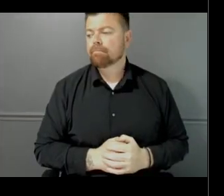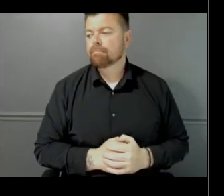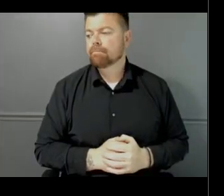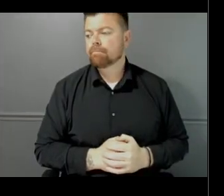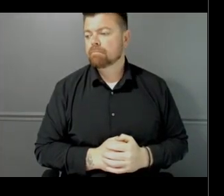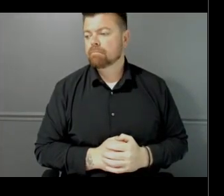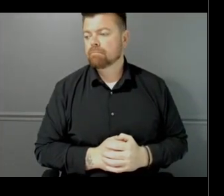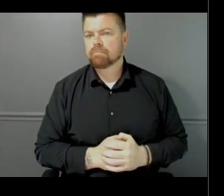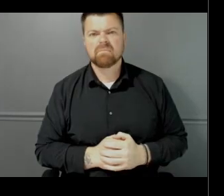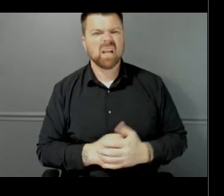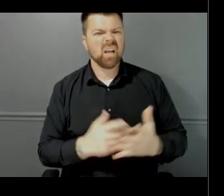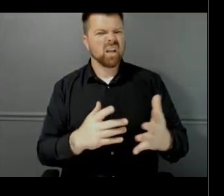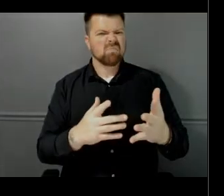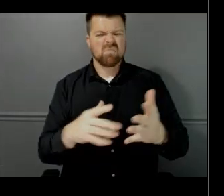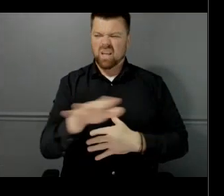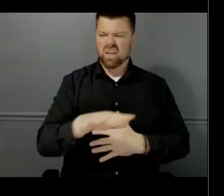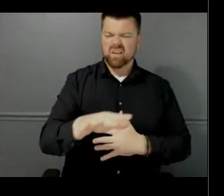Unusual site terrain.